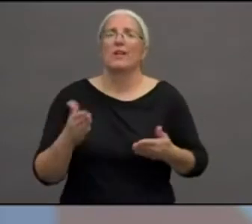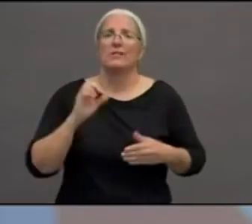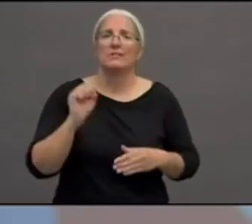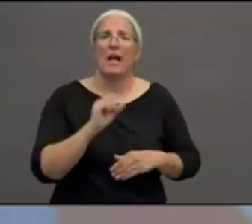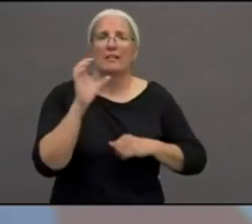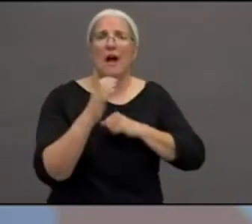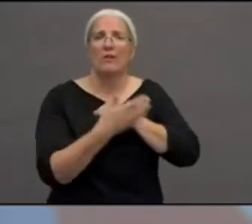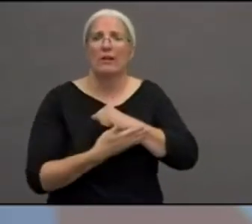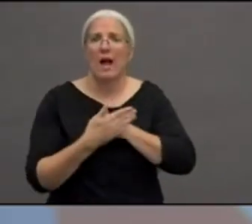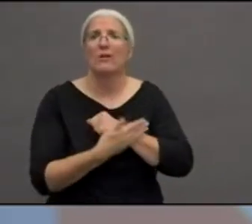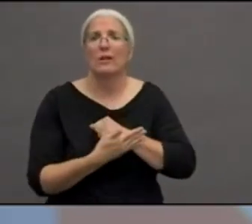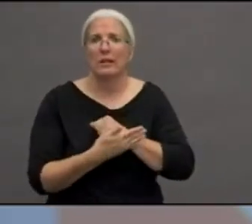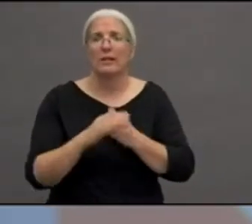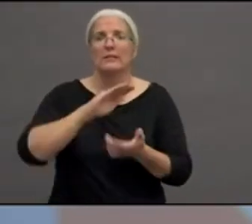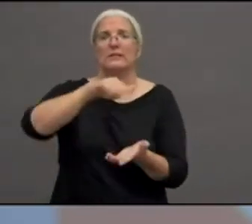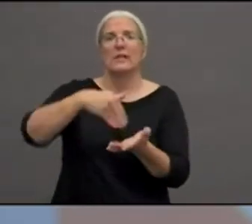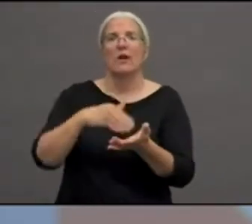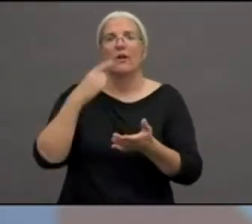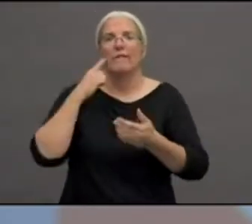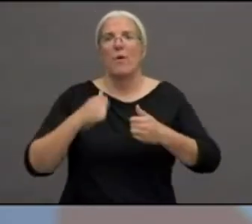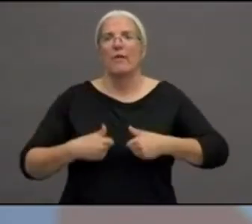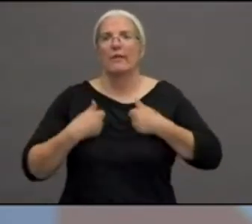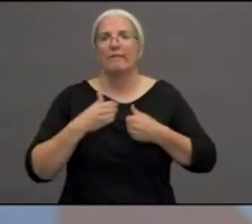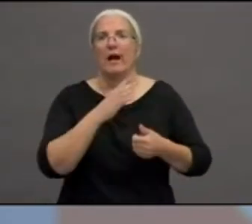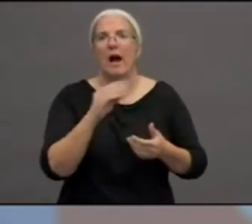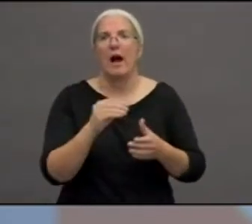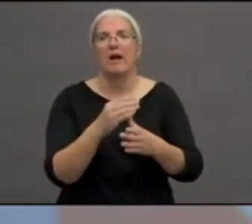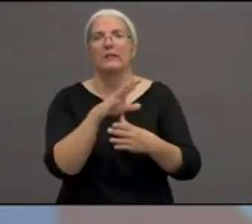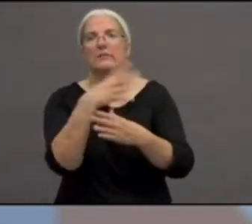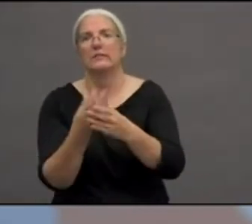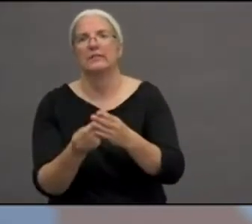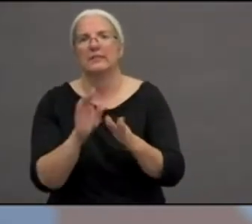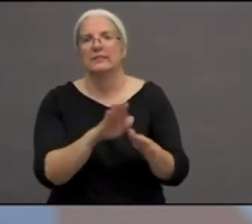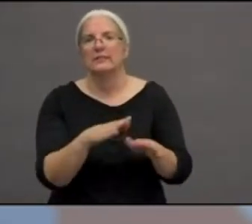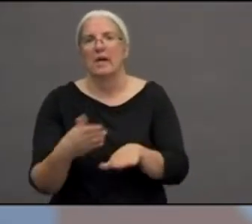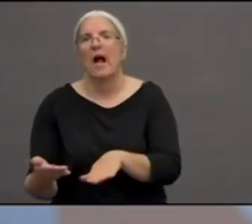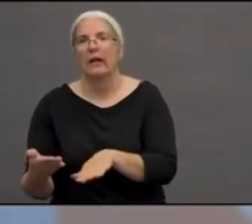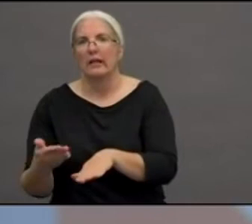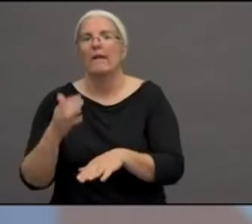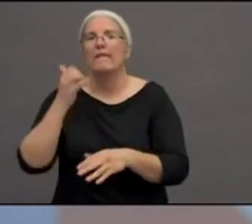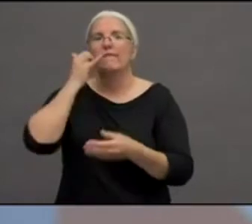groups, people that you can talk to. Their phone number is